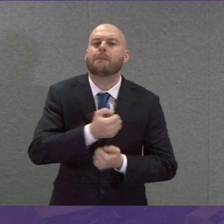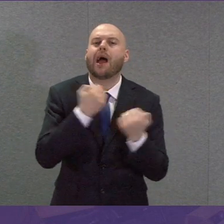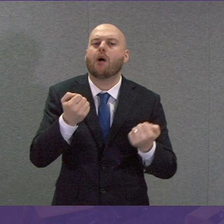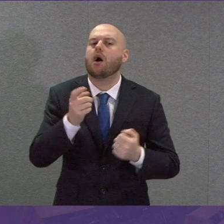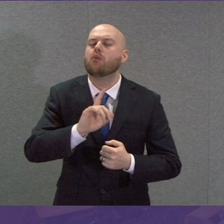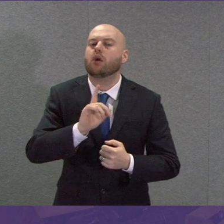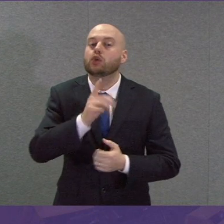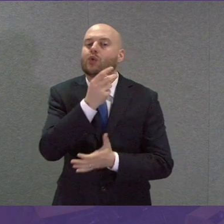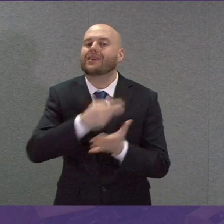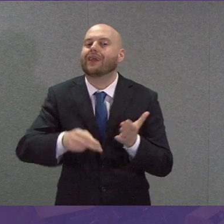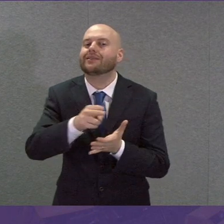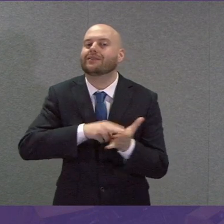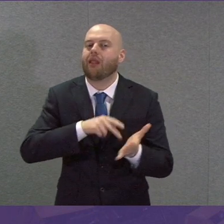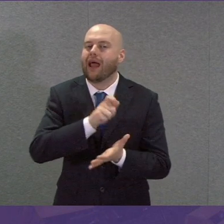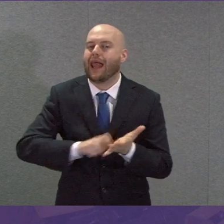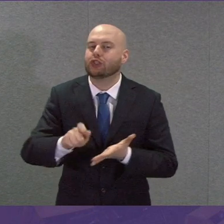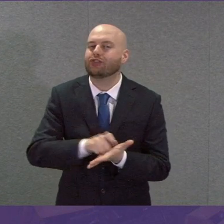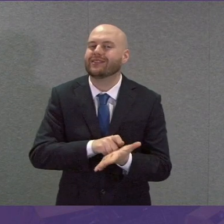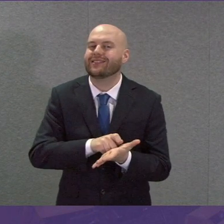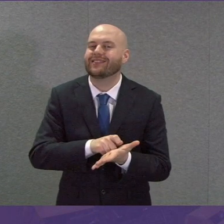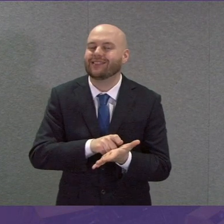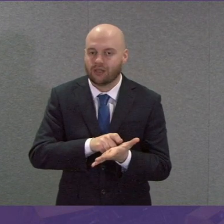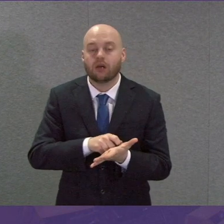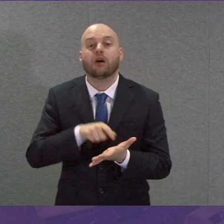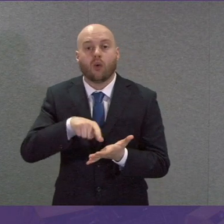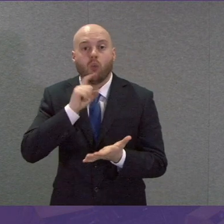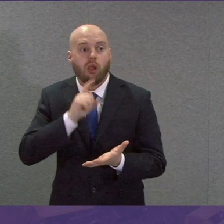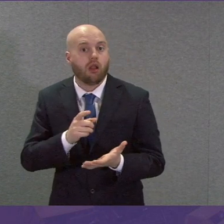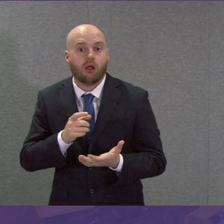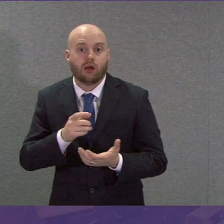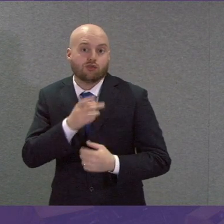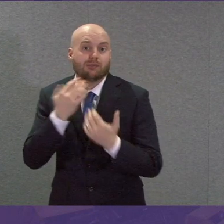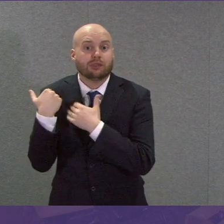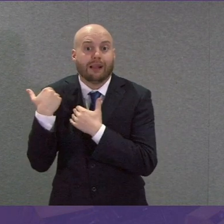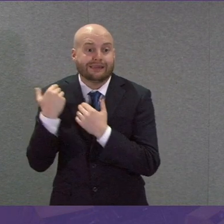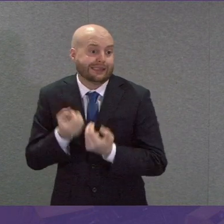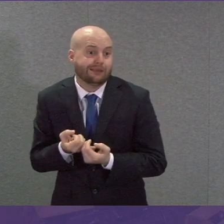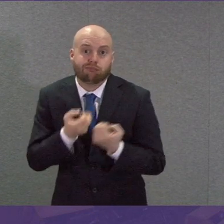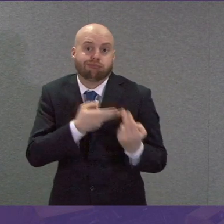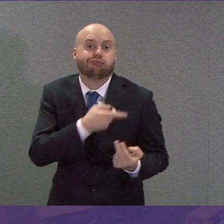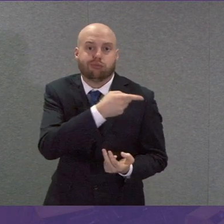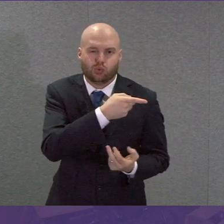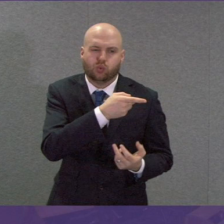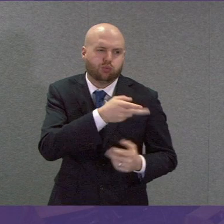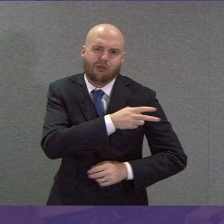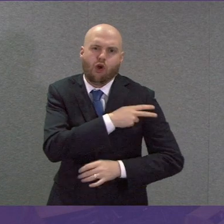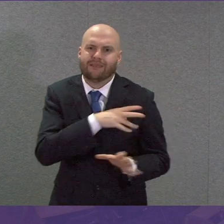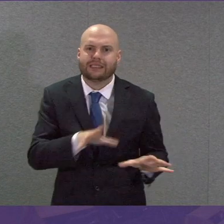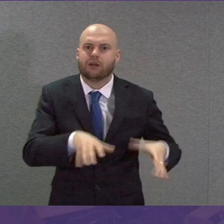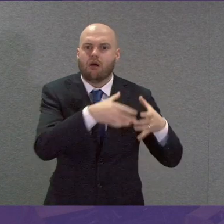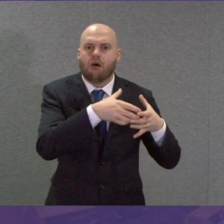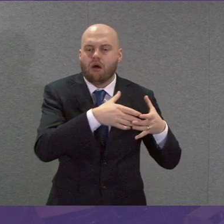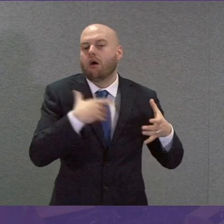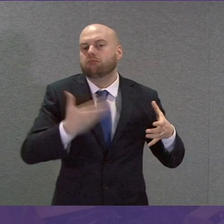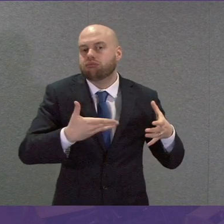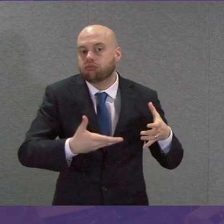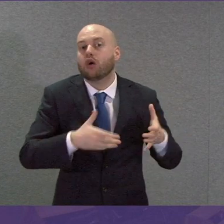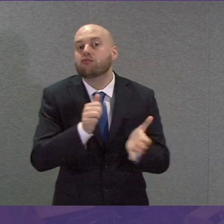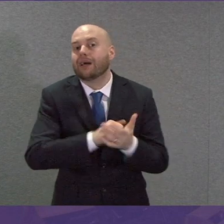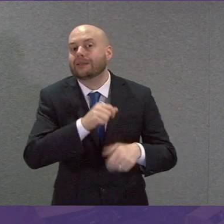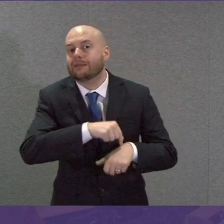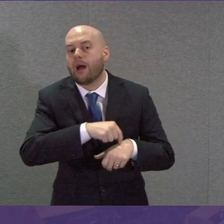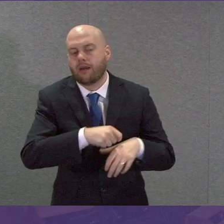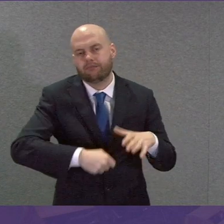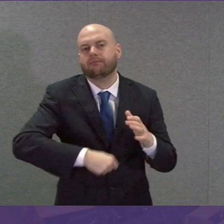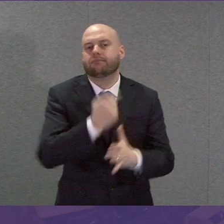local authority by-elections, to the returning officer, and Scottish Parliament by-elections, should there be any, to the presiding officer, in both cases